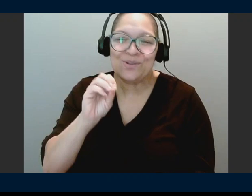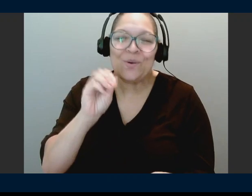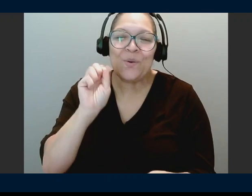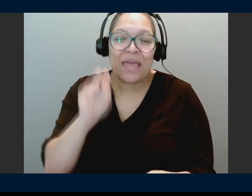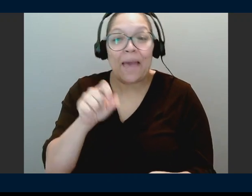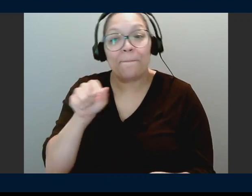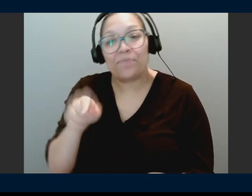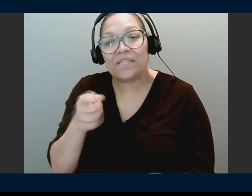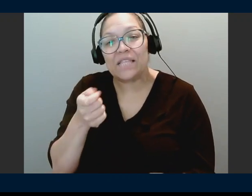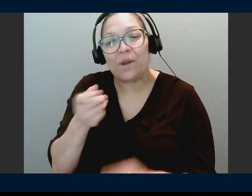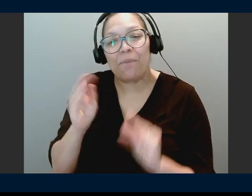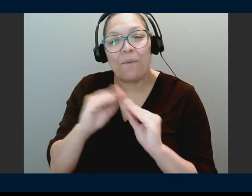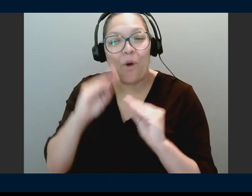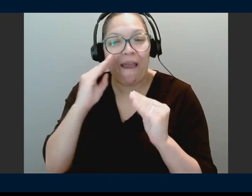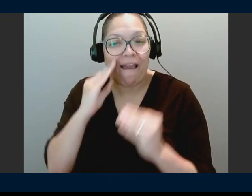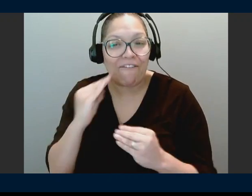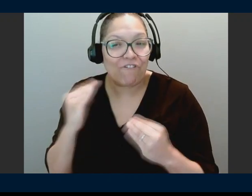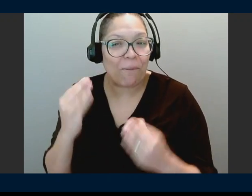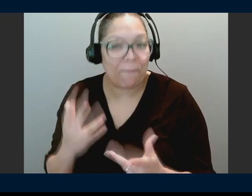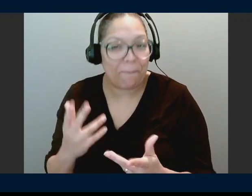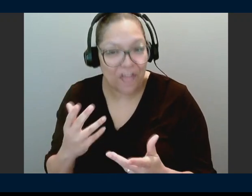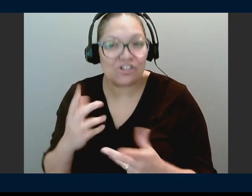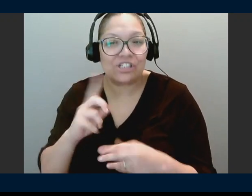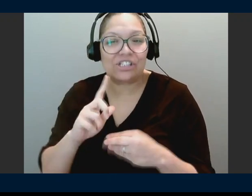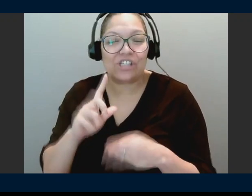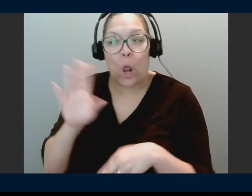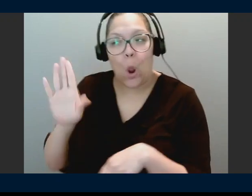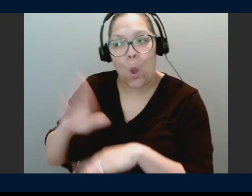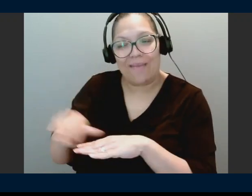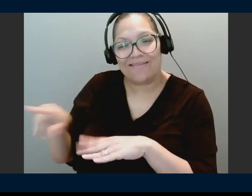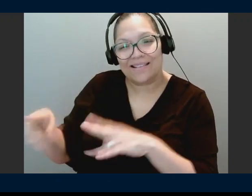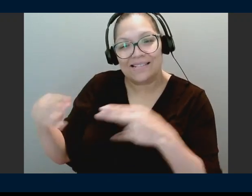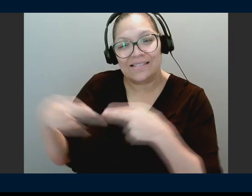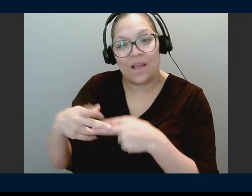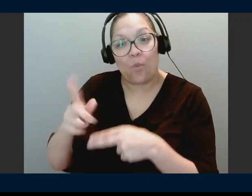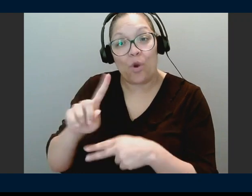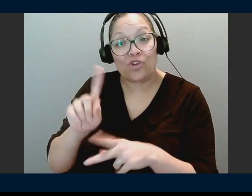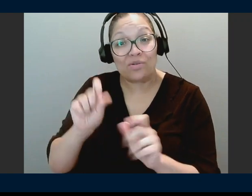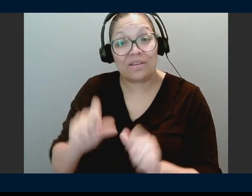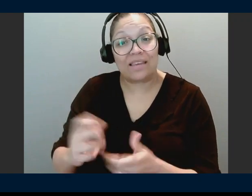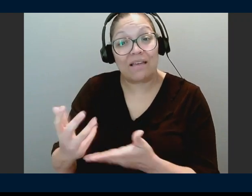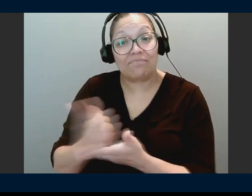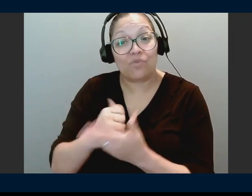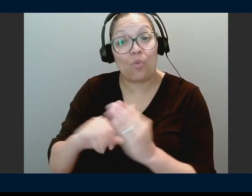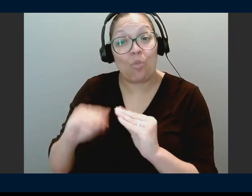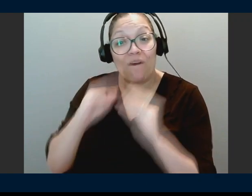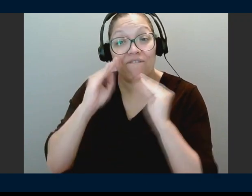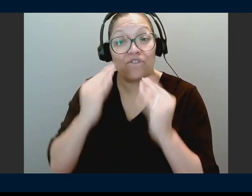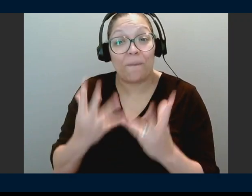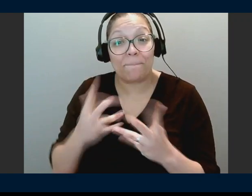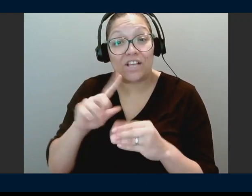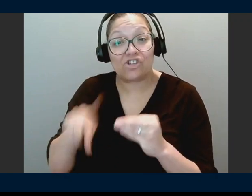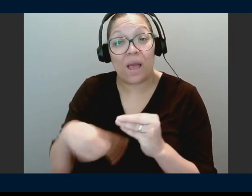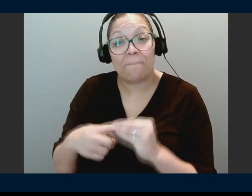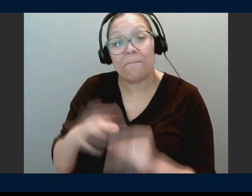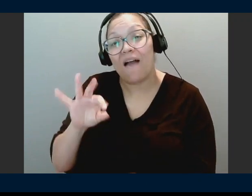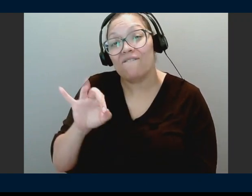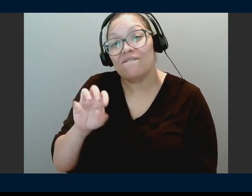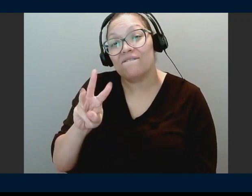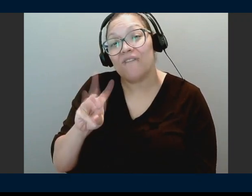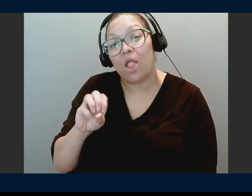There's a bit more information on this slide where you can get more information about the fellowship, and we do also have a booth